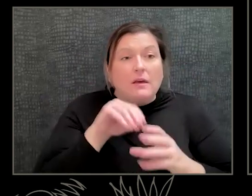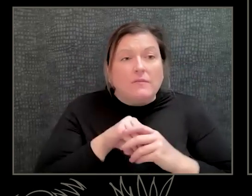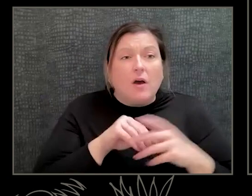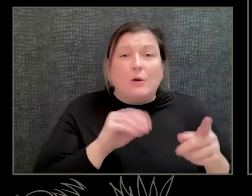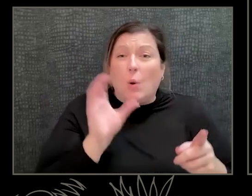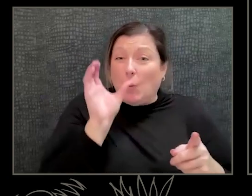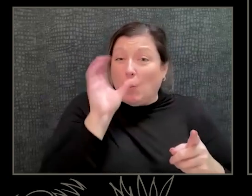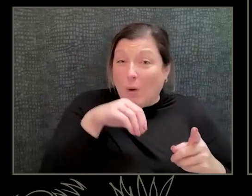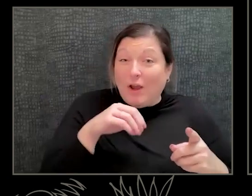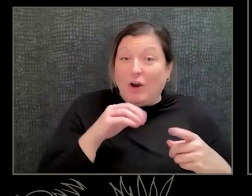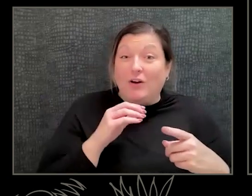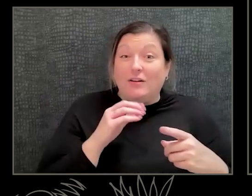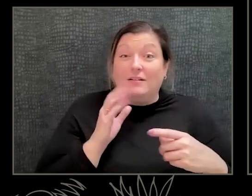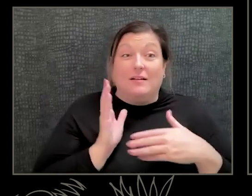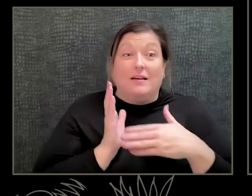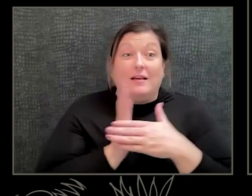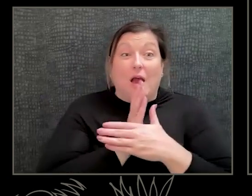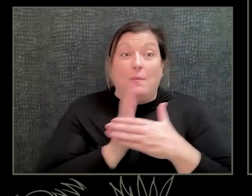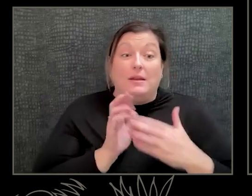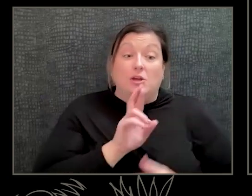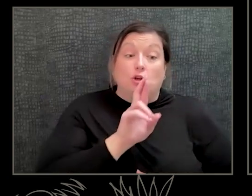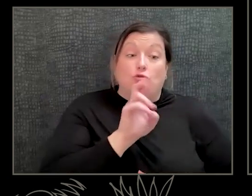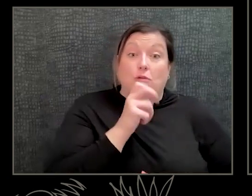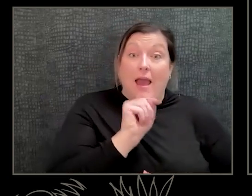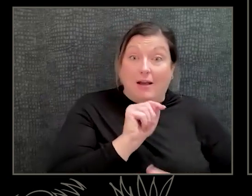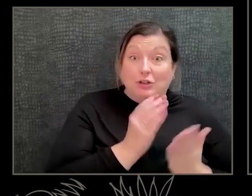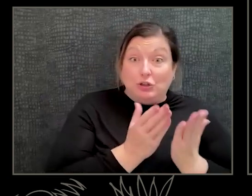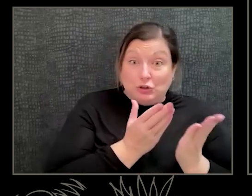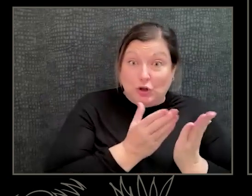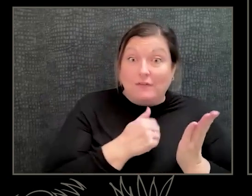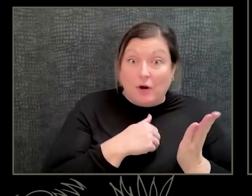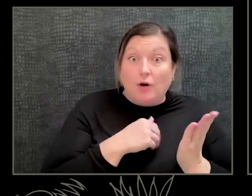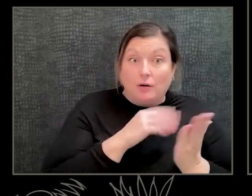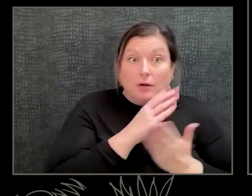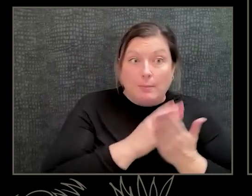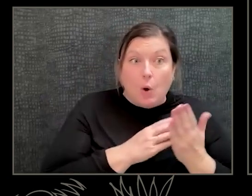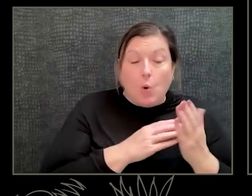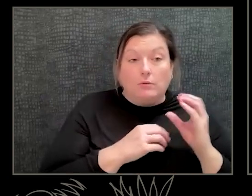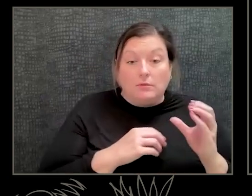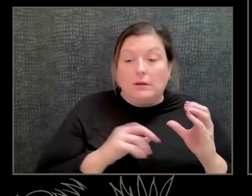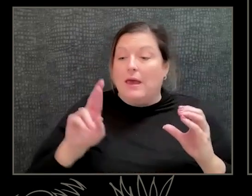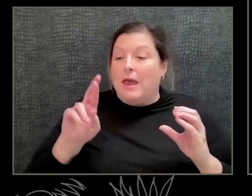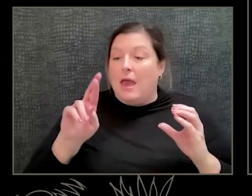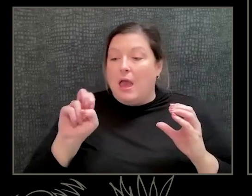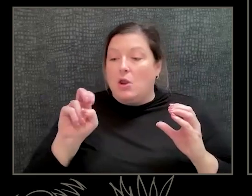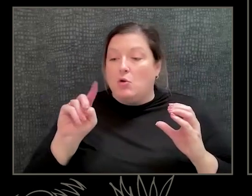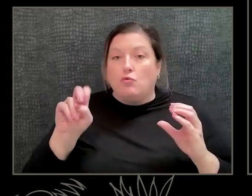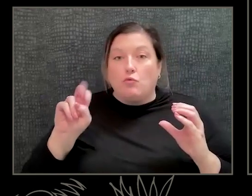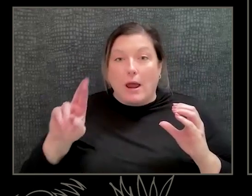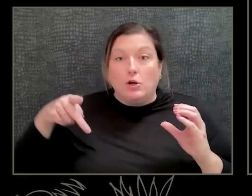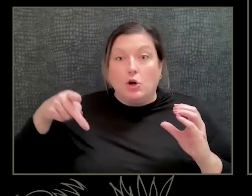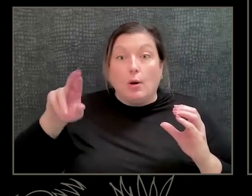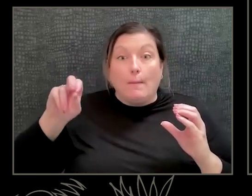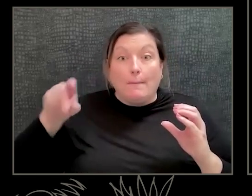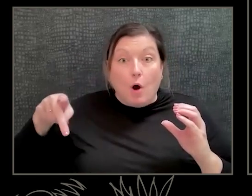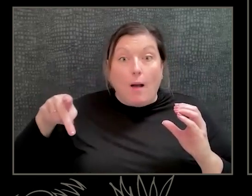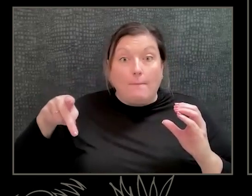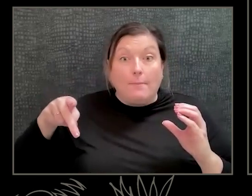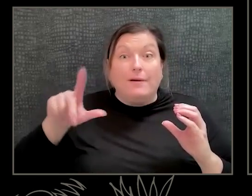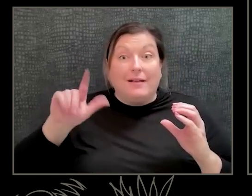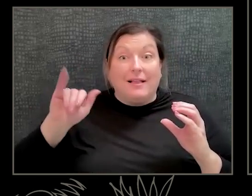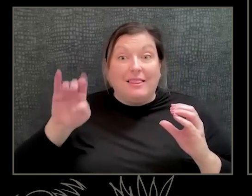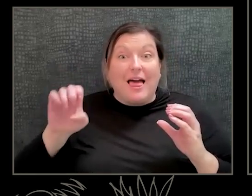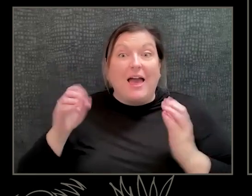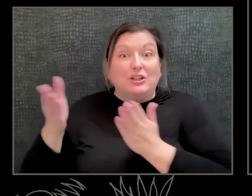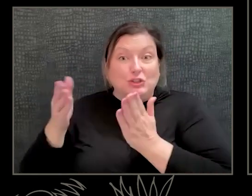weird combination of a React Server component and a render prop-like server function. So you